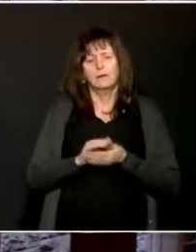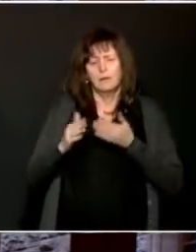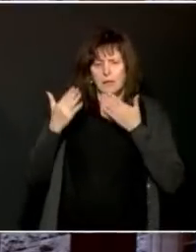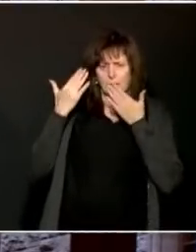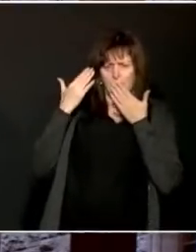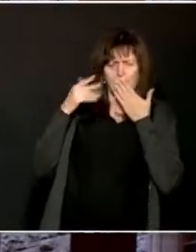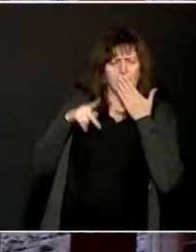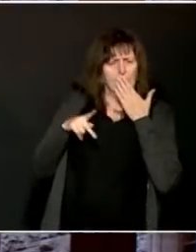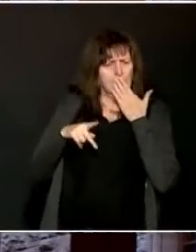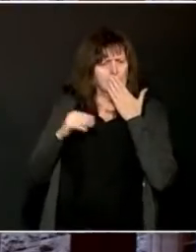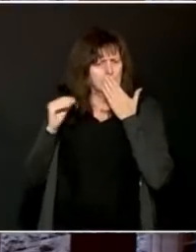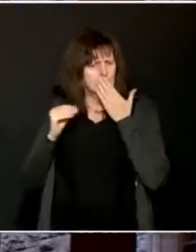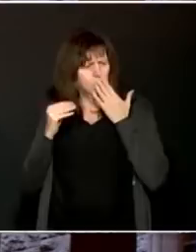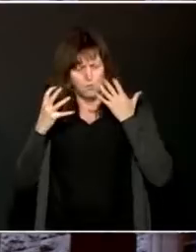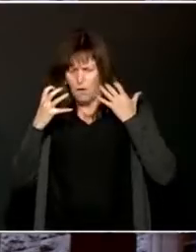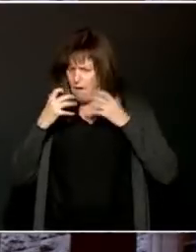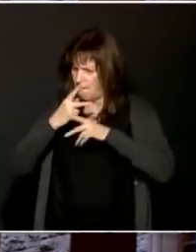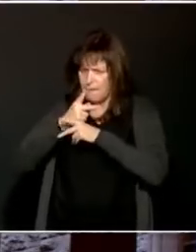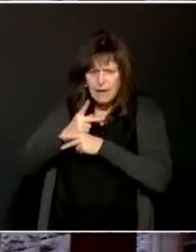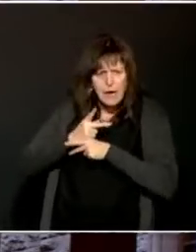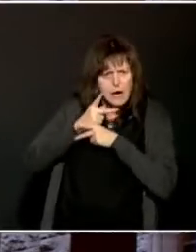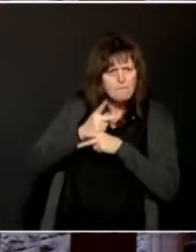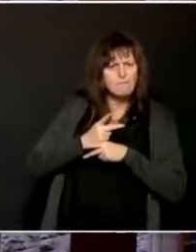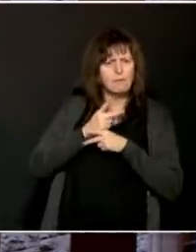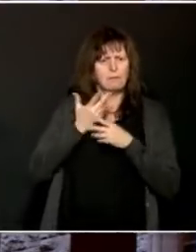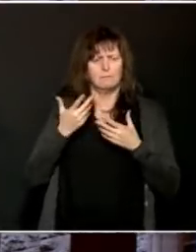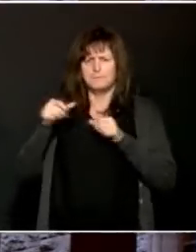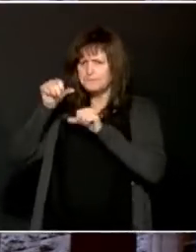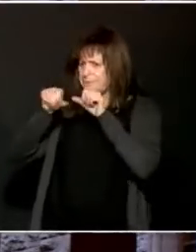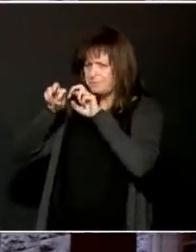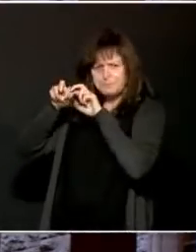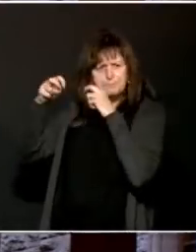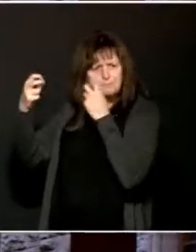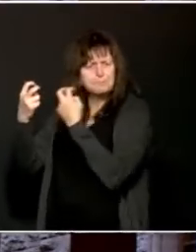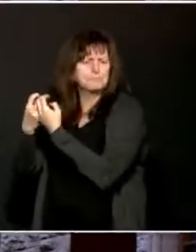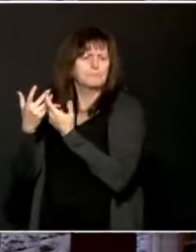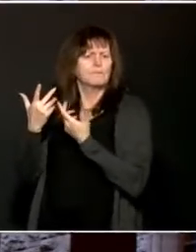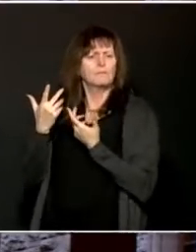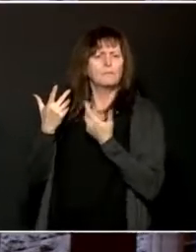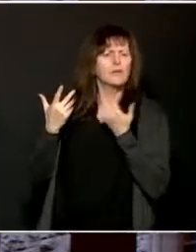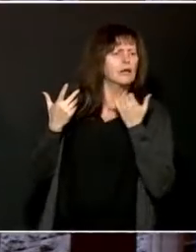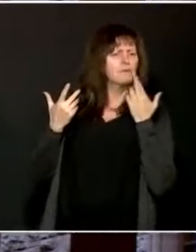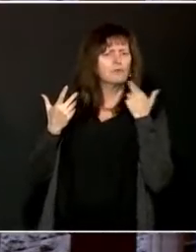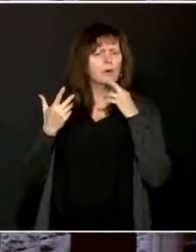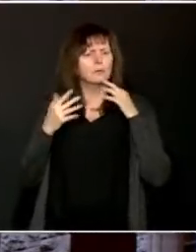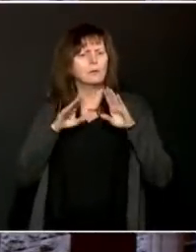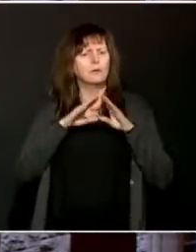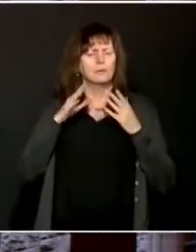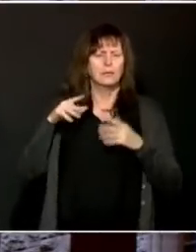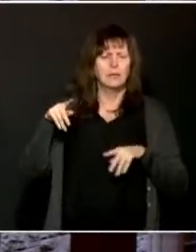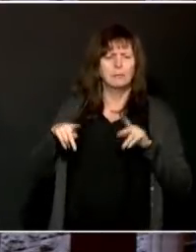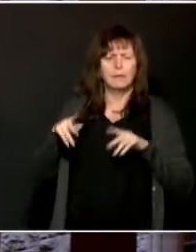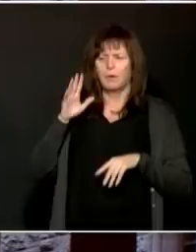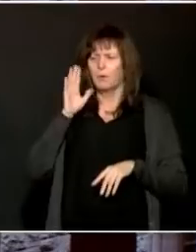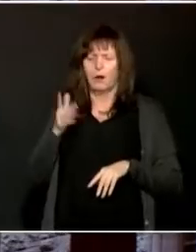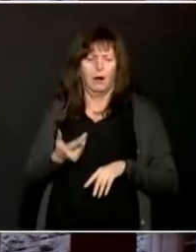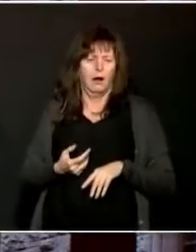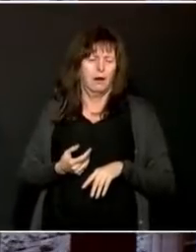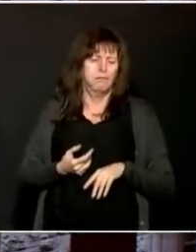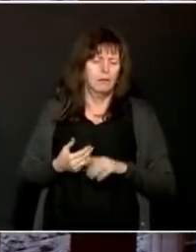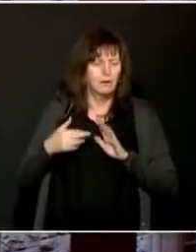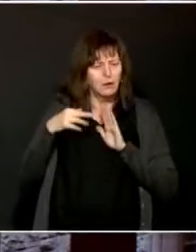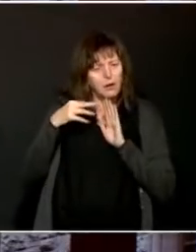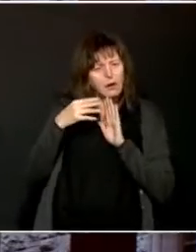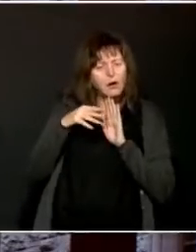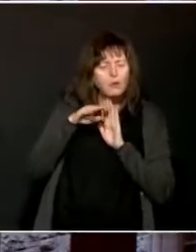more irresponsible? I'd like to feel that people could be responsible. And that means you have to remind yourself and others around you that they